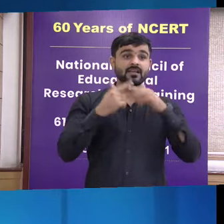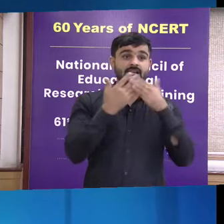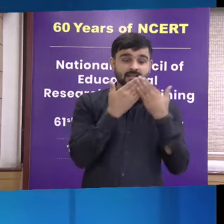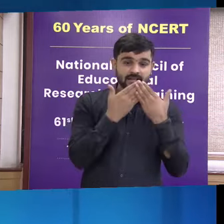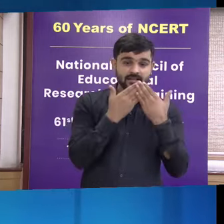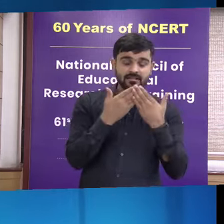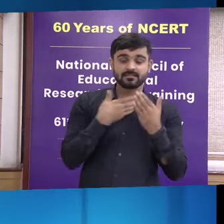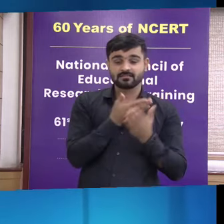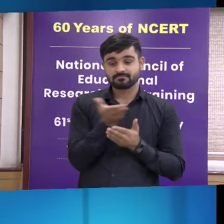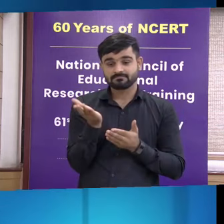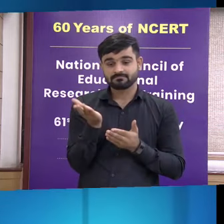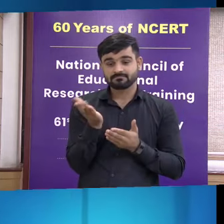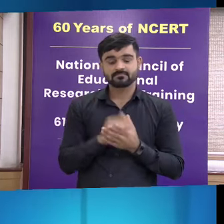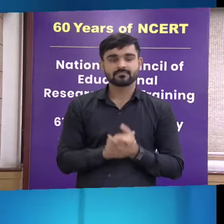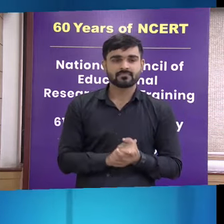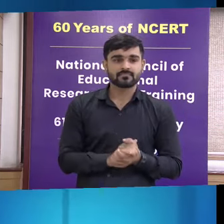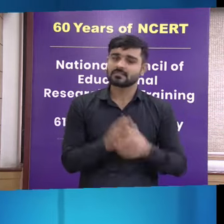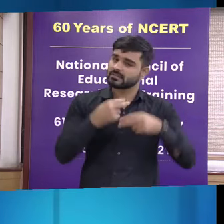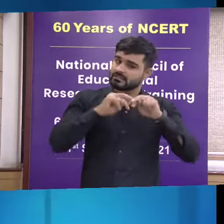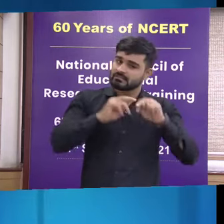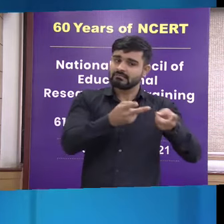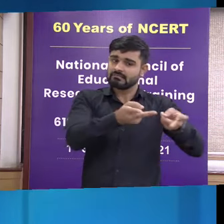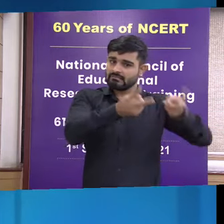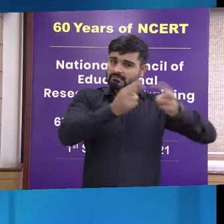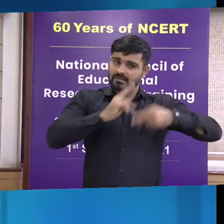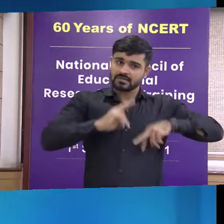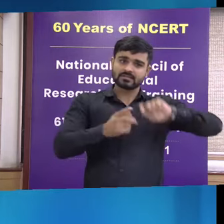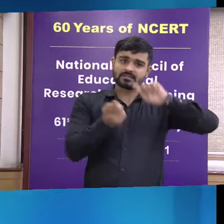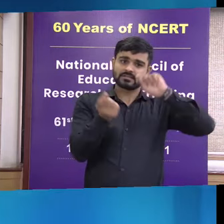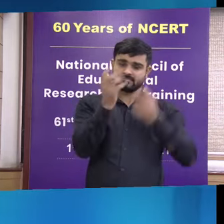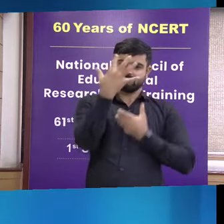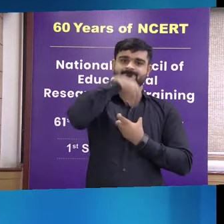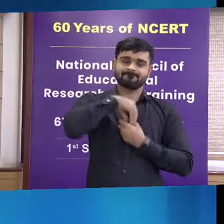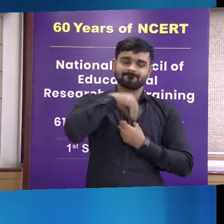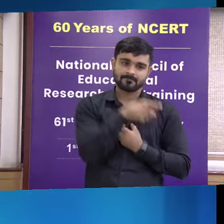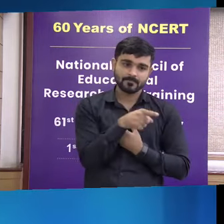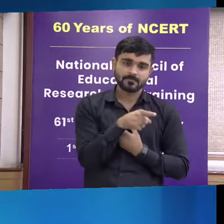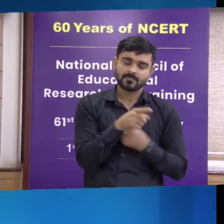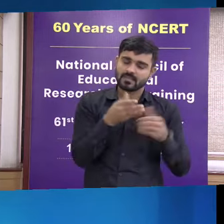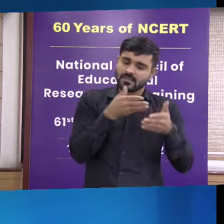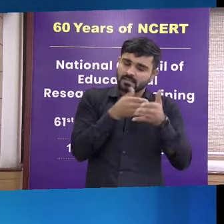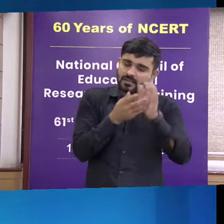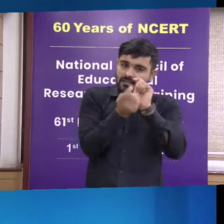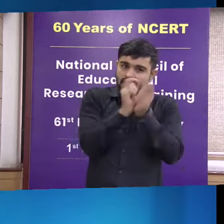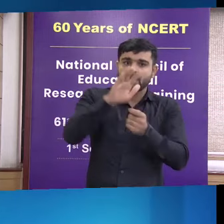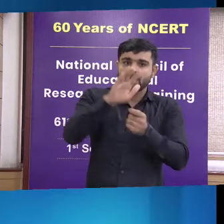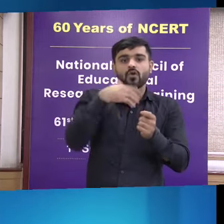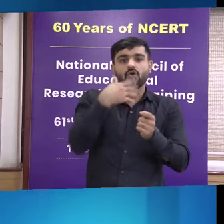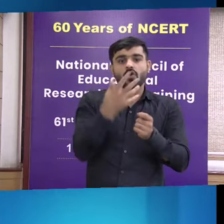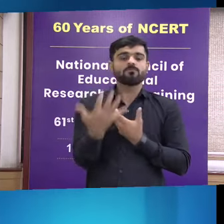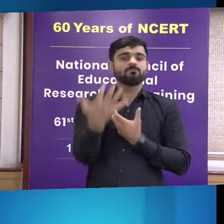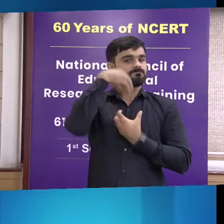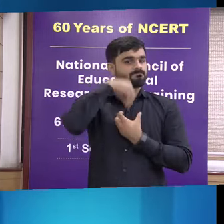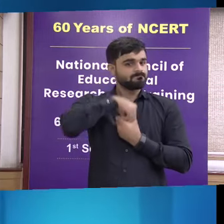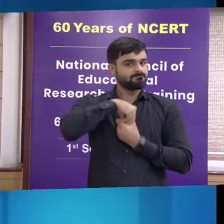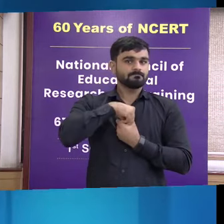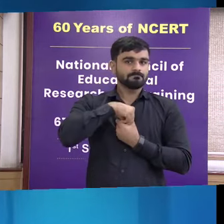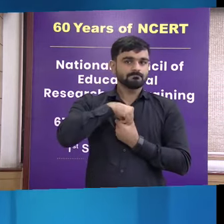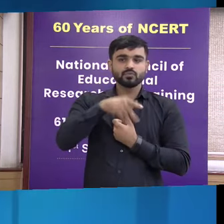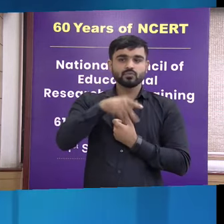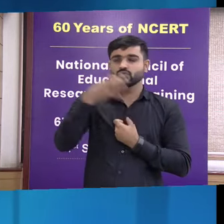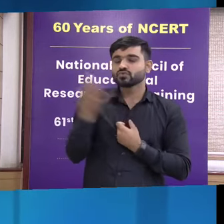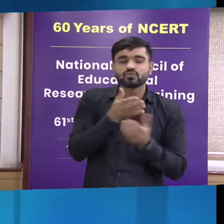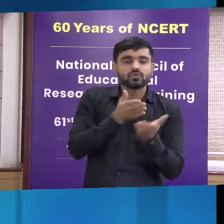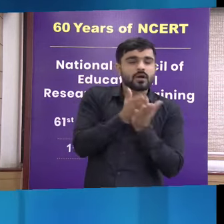therefore, need to be reformed to adopt these changes and also to adopt a new way